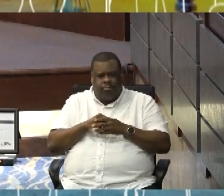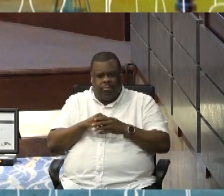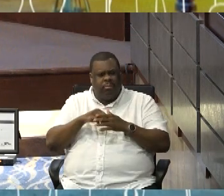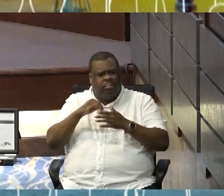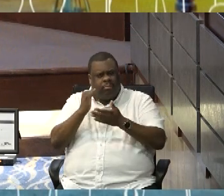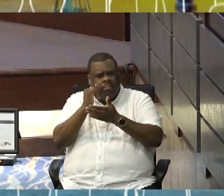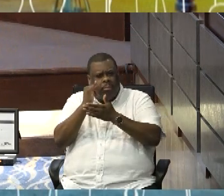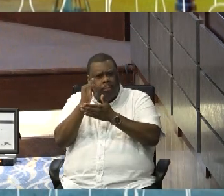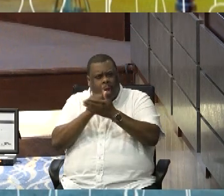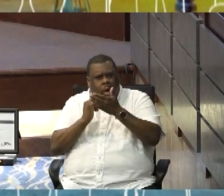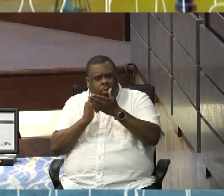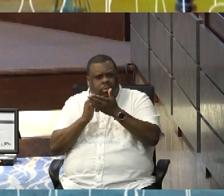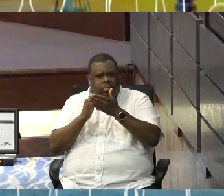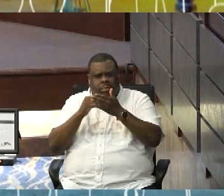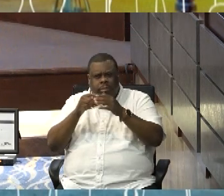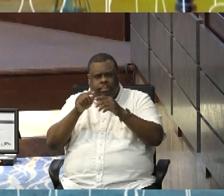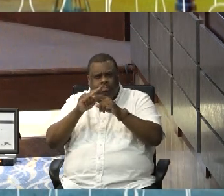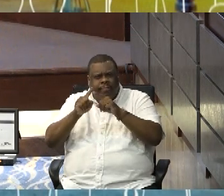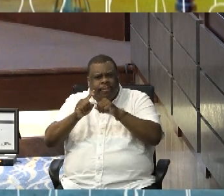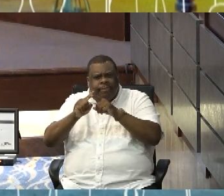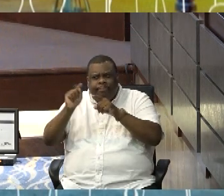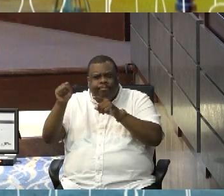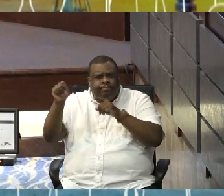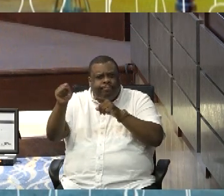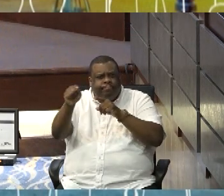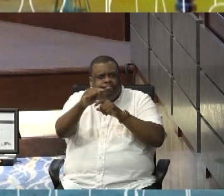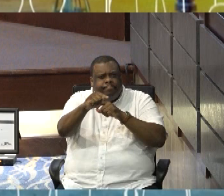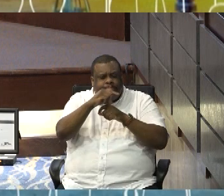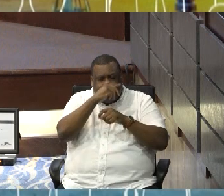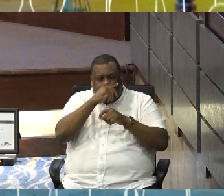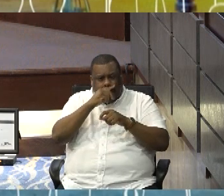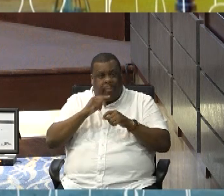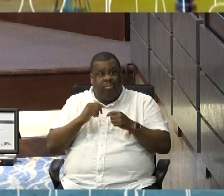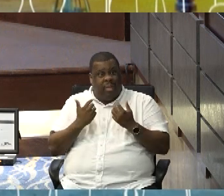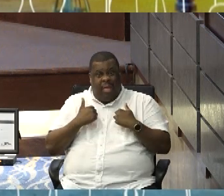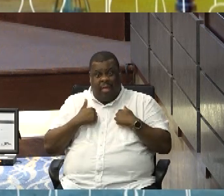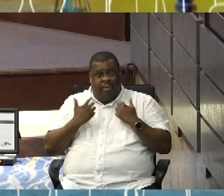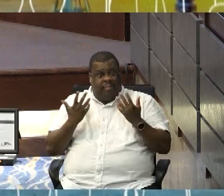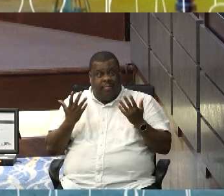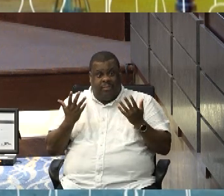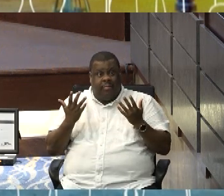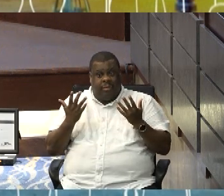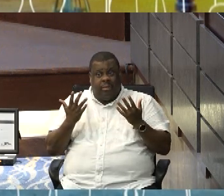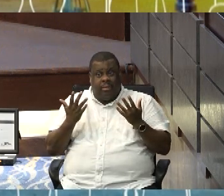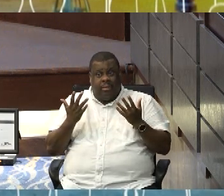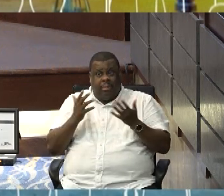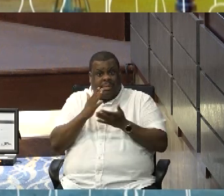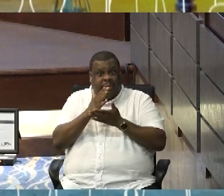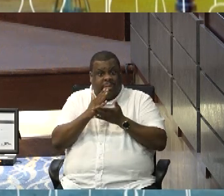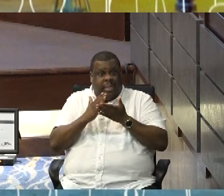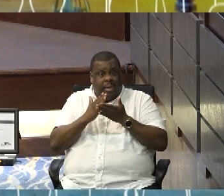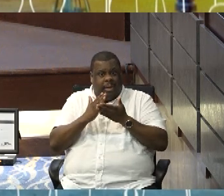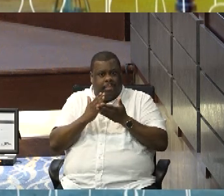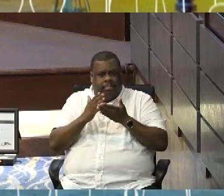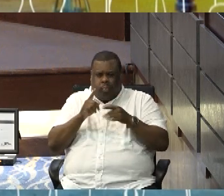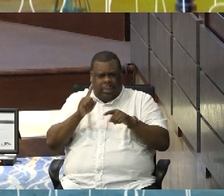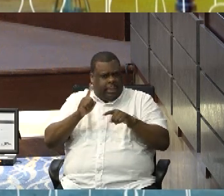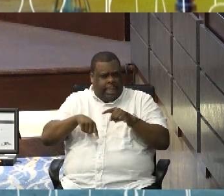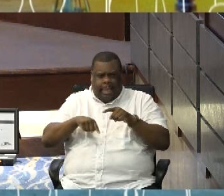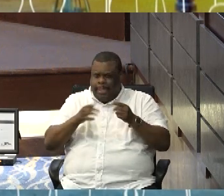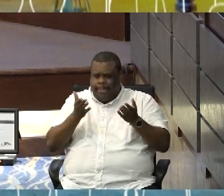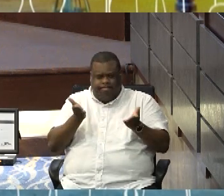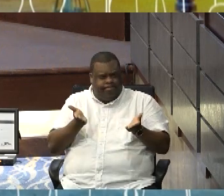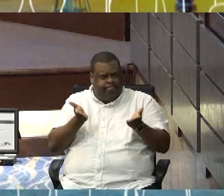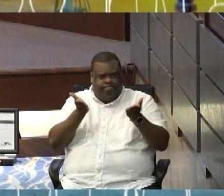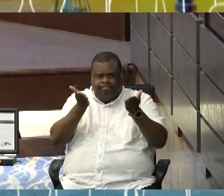performing arts disciplines, and pointed to the fact that there are a number of things that we can't present at all in our community right now because